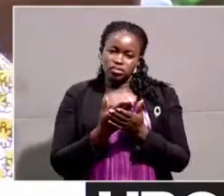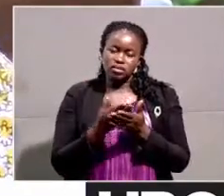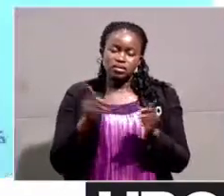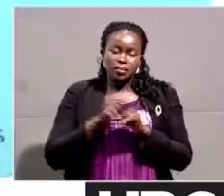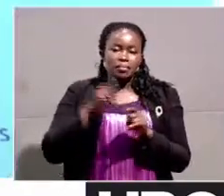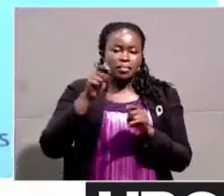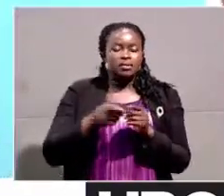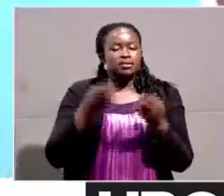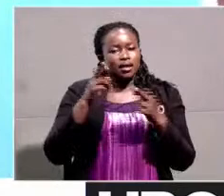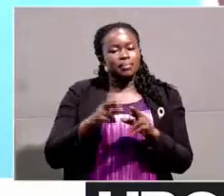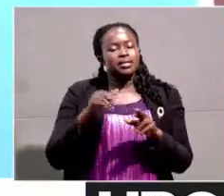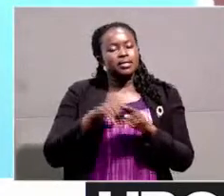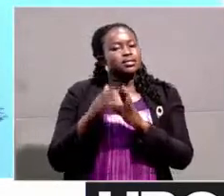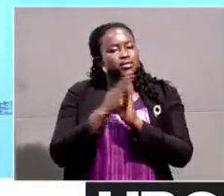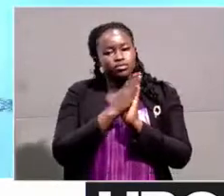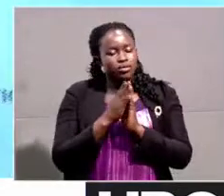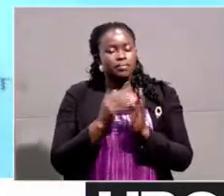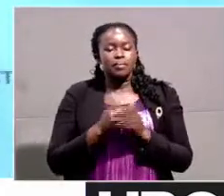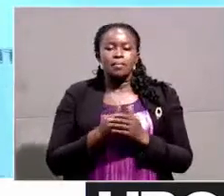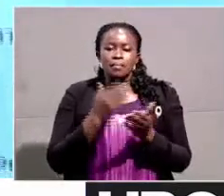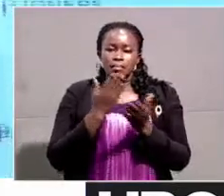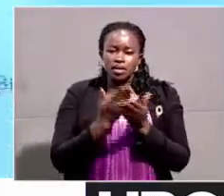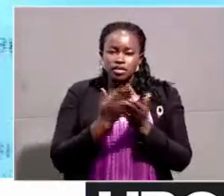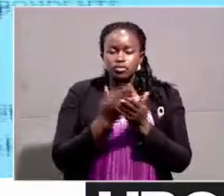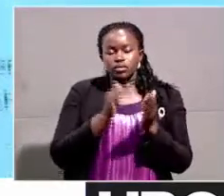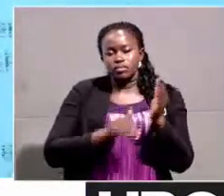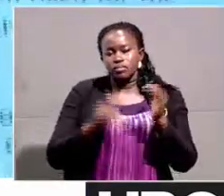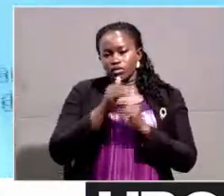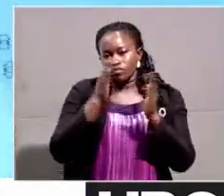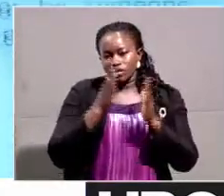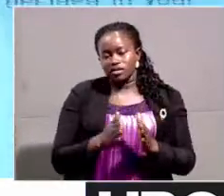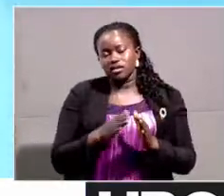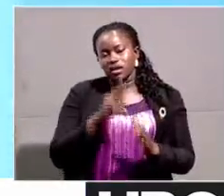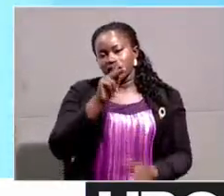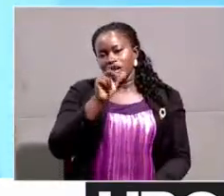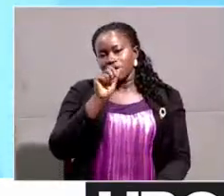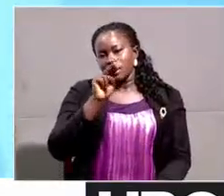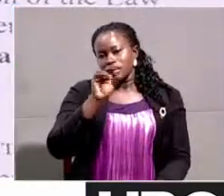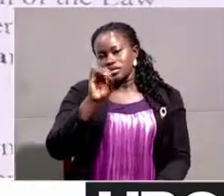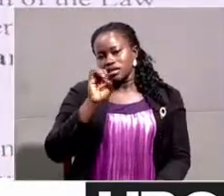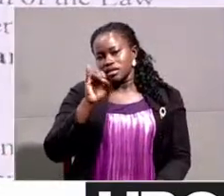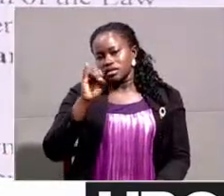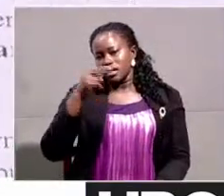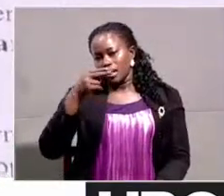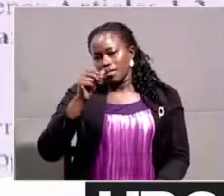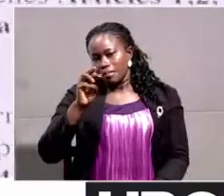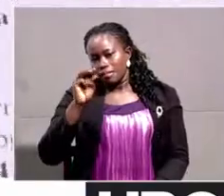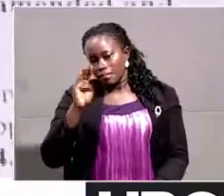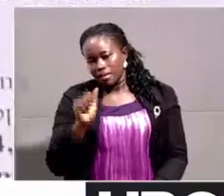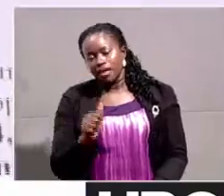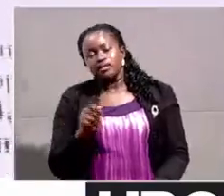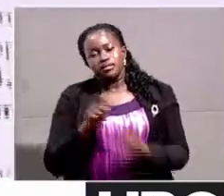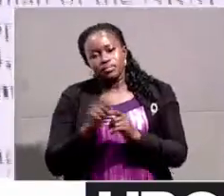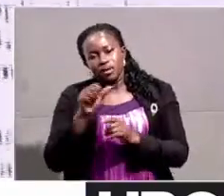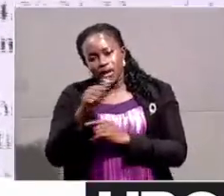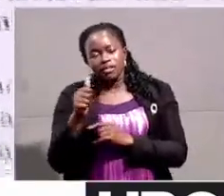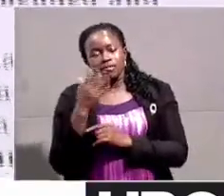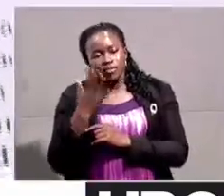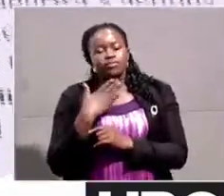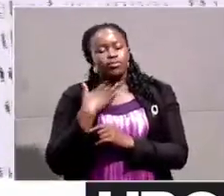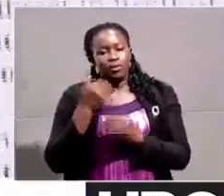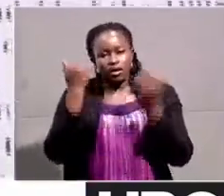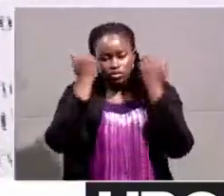Uganda. In the petition, Professor George Wilson Kanyihamba and five others want court to hold all the